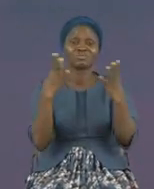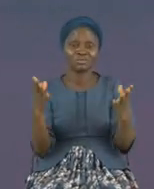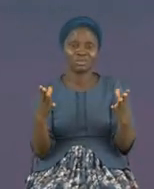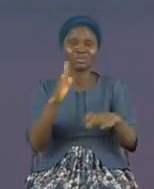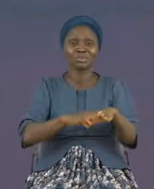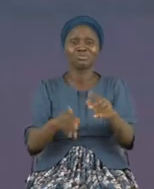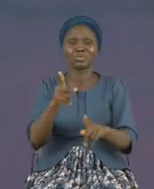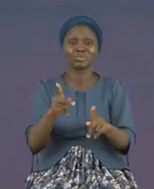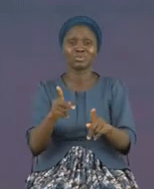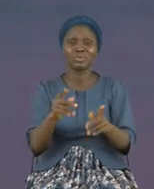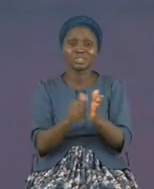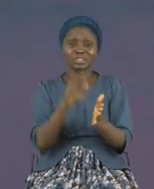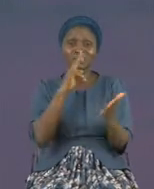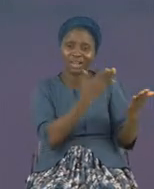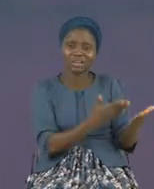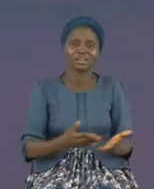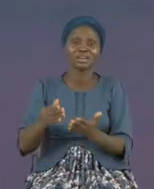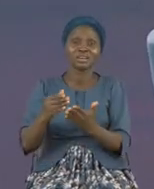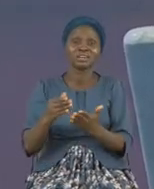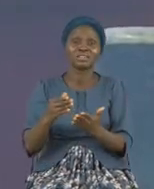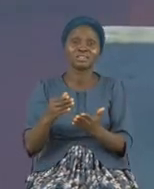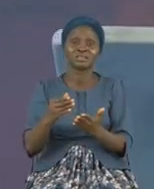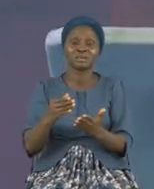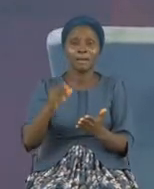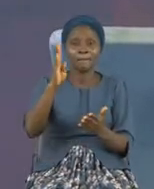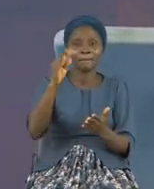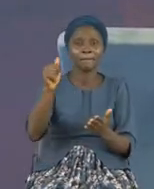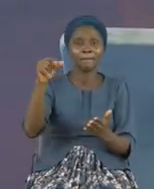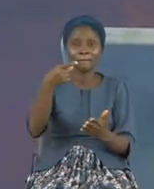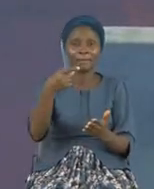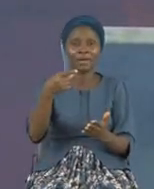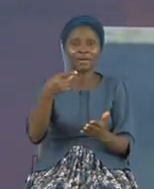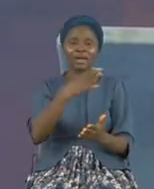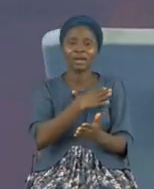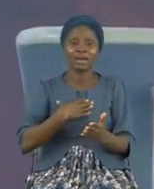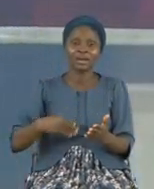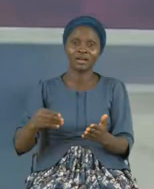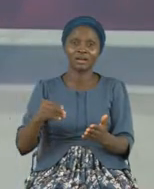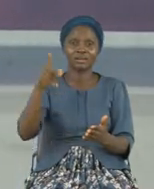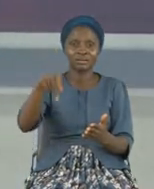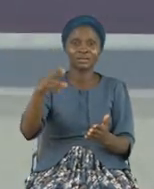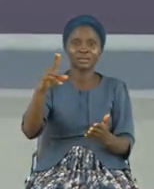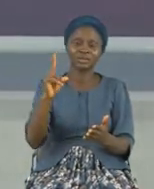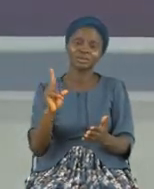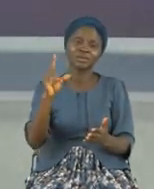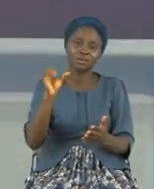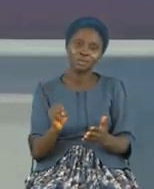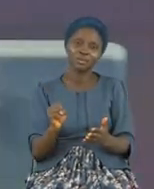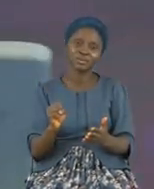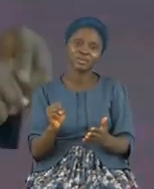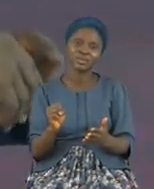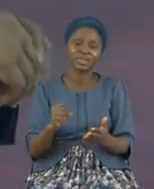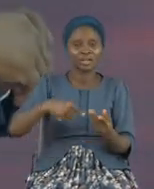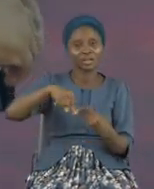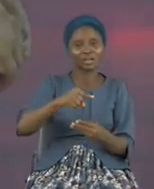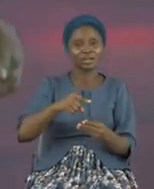bags and purses around, and they never want to offend those people. If